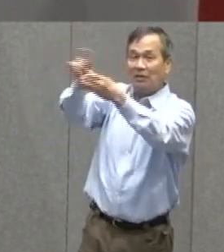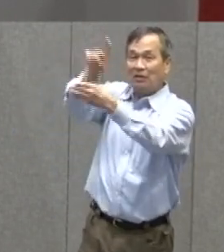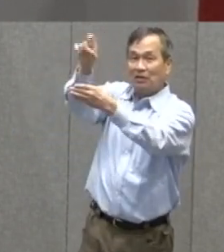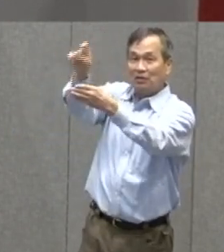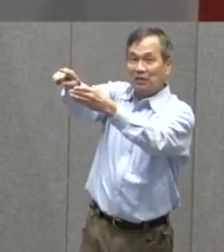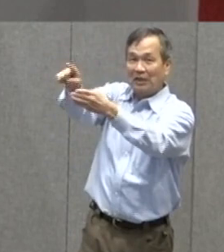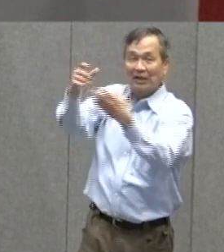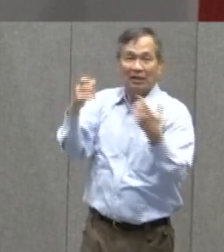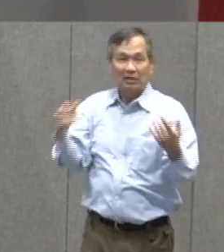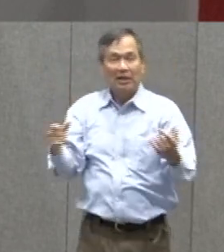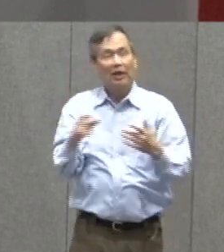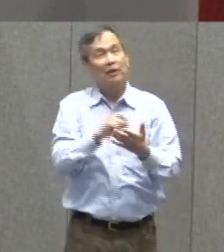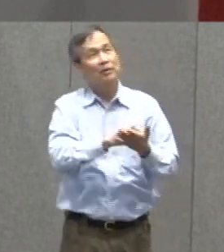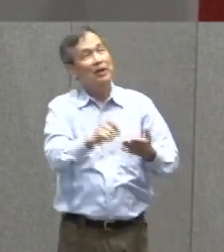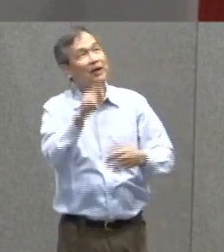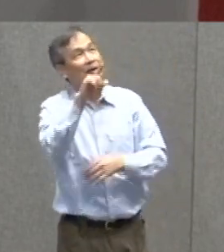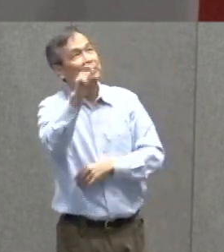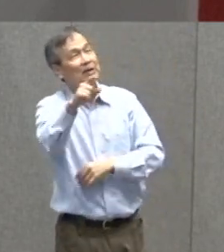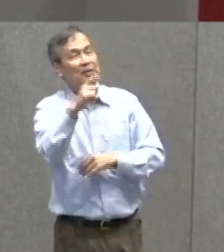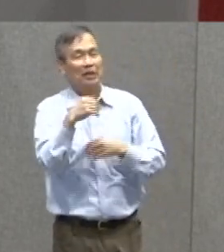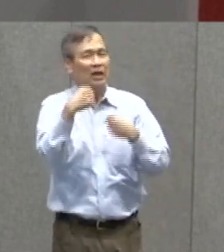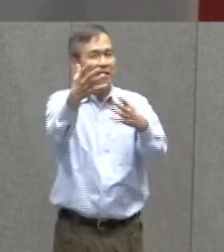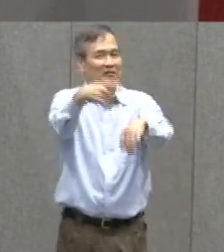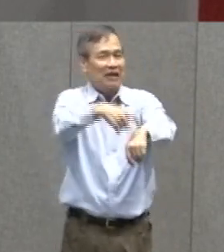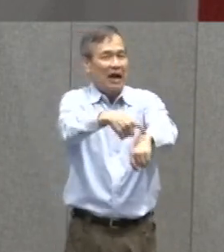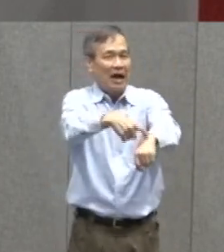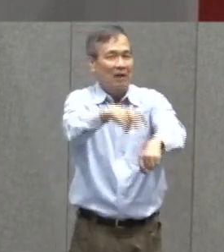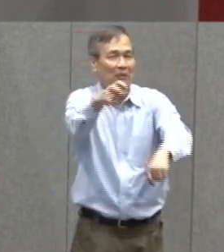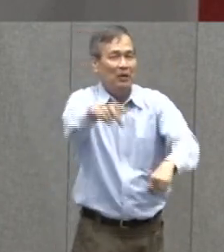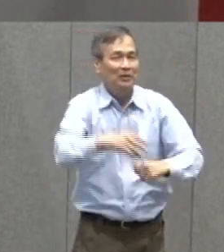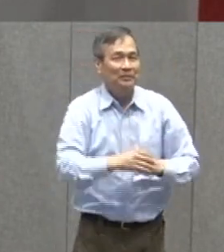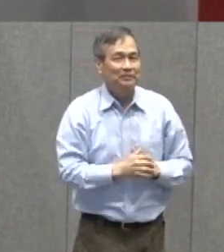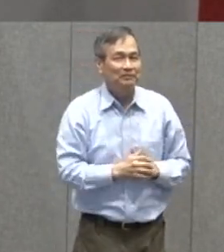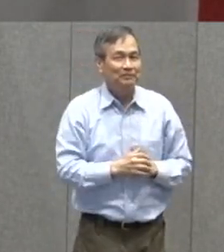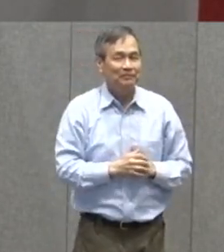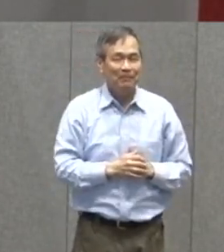And so I'm going to give you some time one